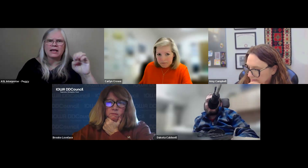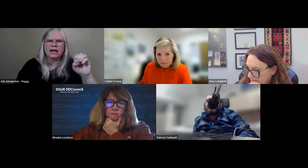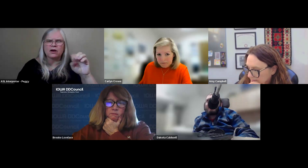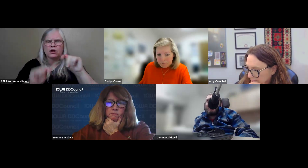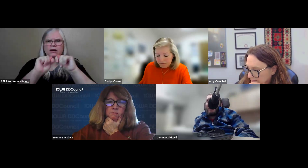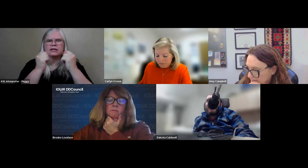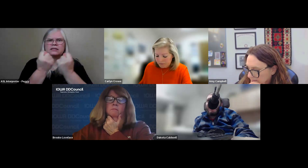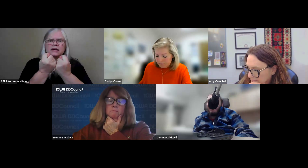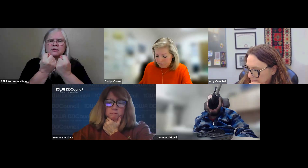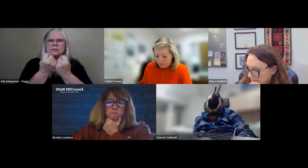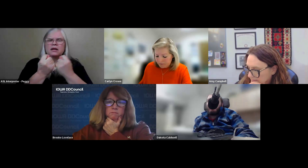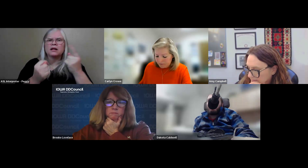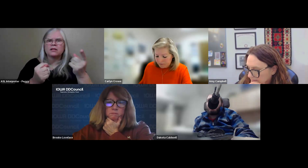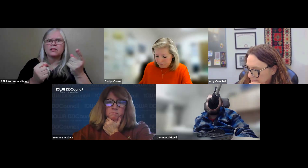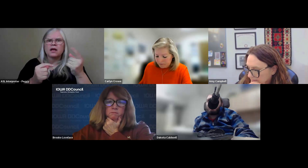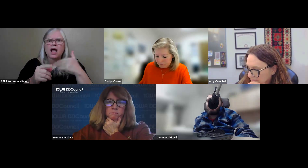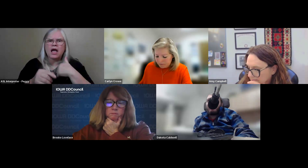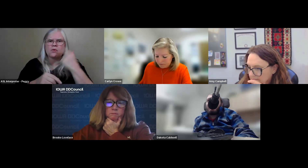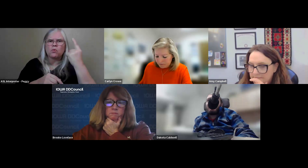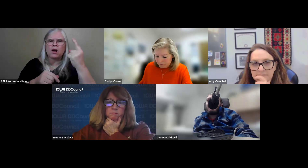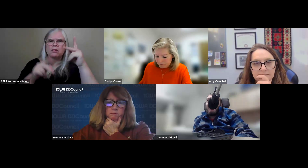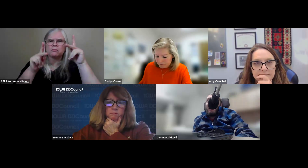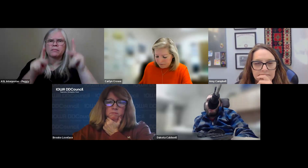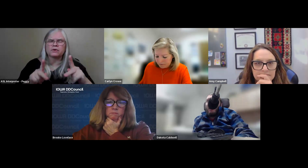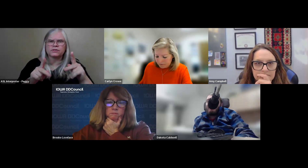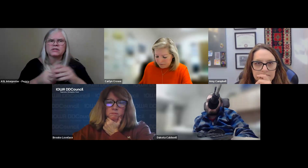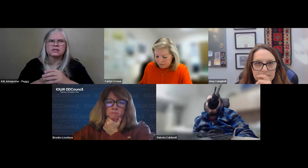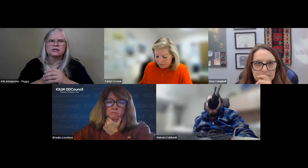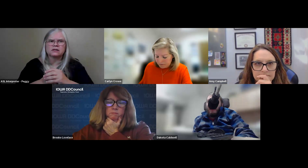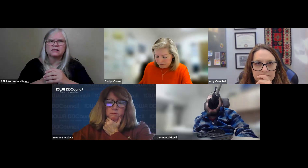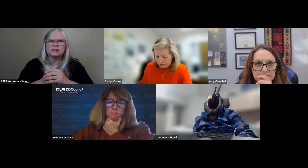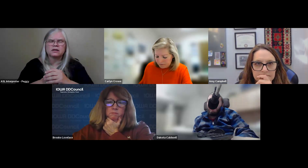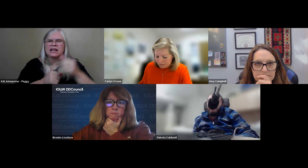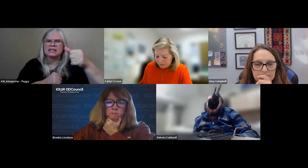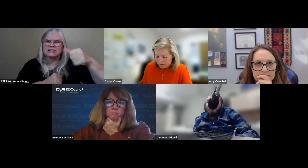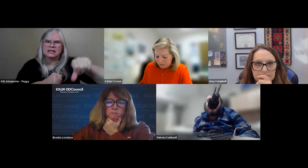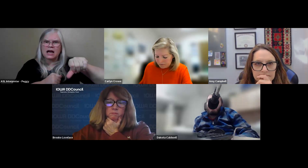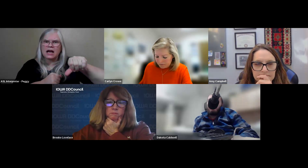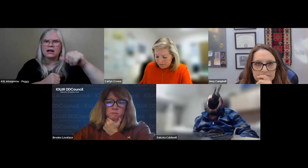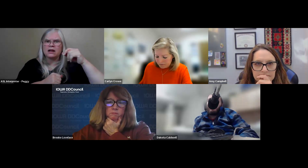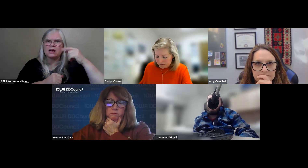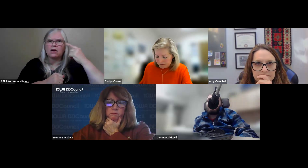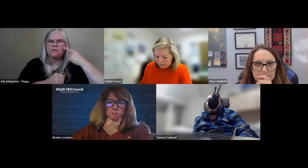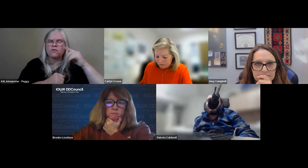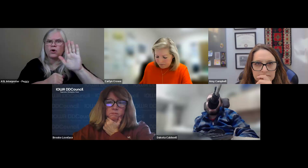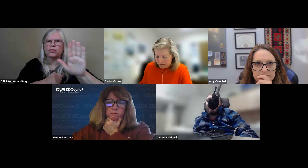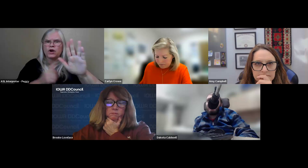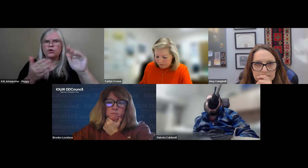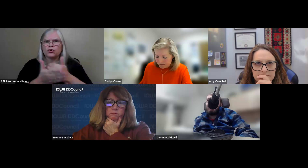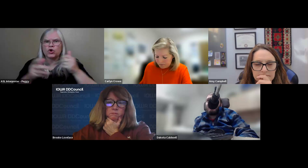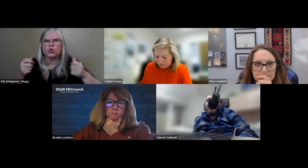they said that they had an individual just get denied for their new